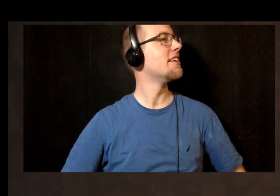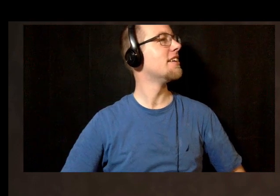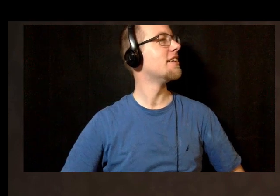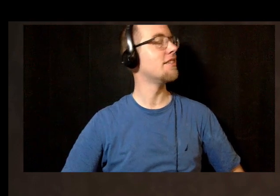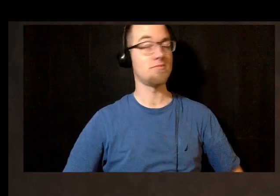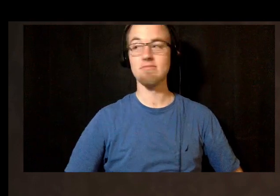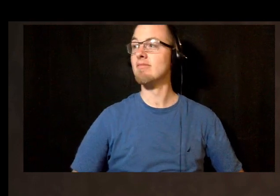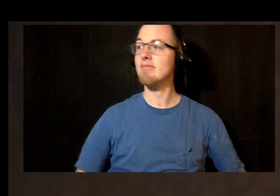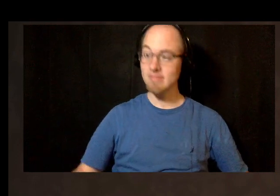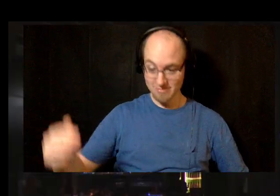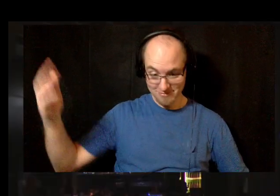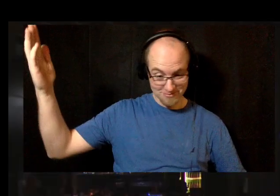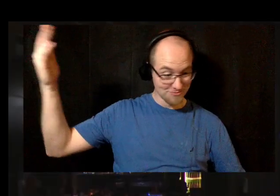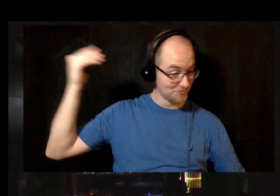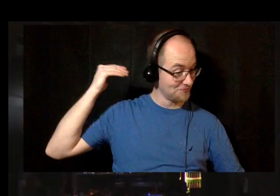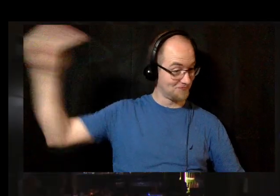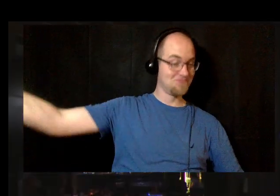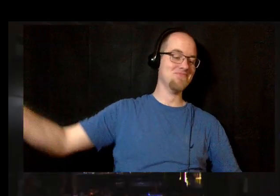Touché, sir.